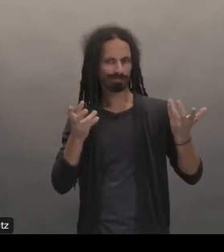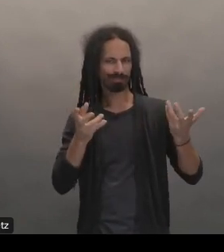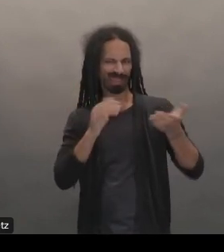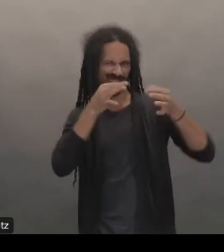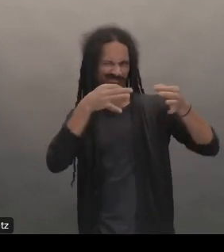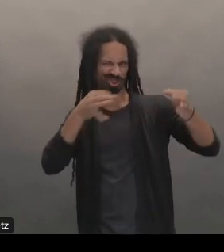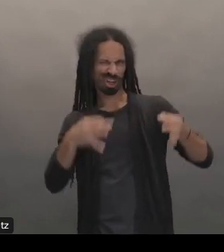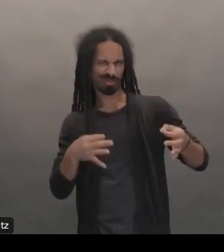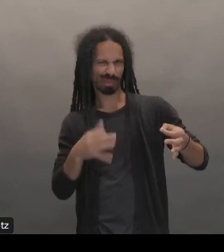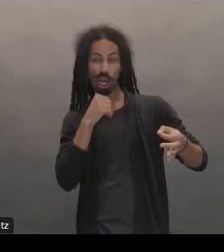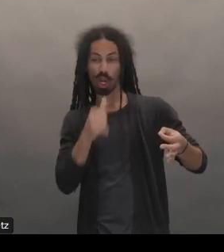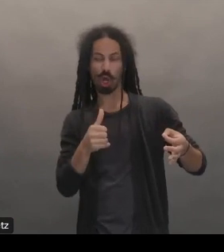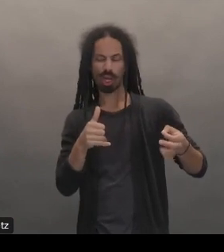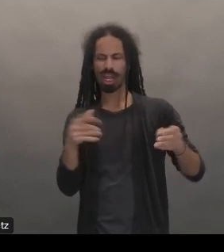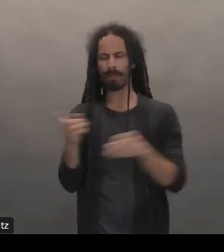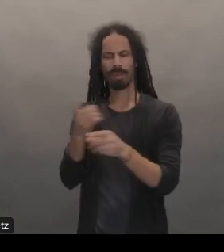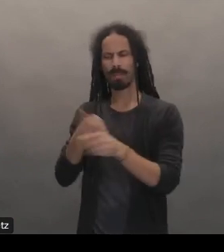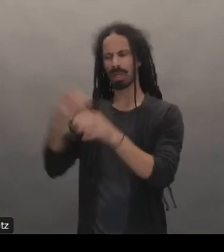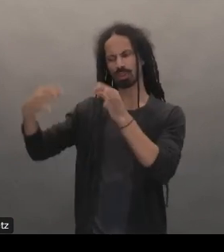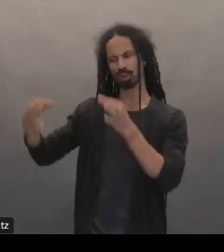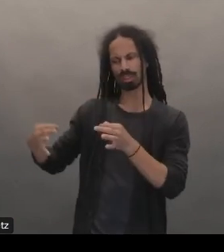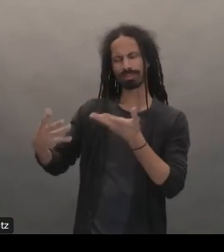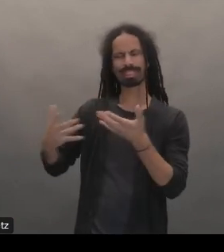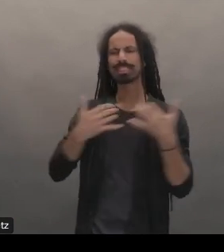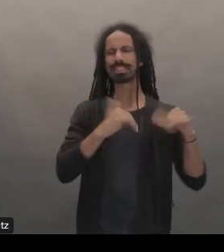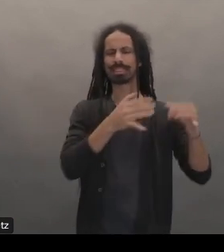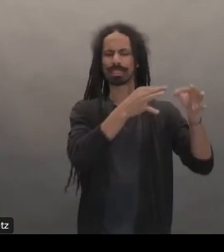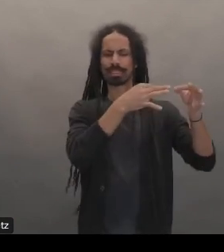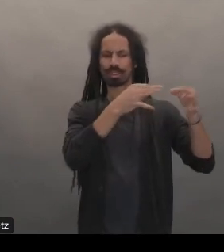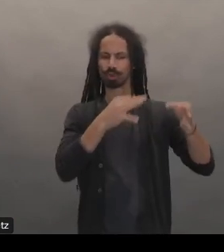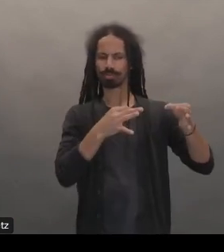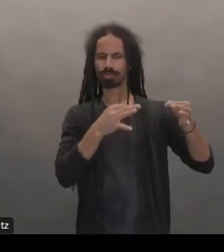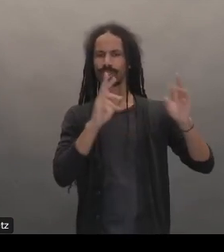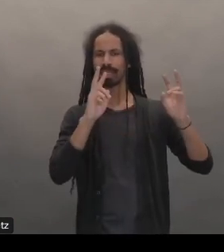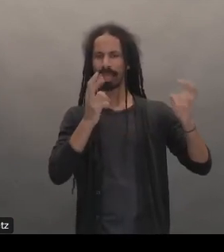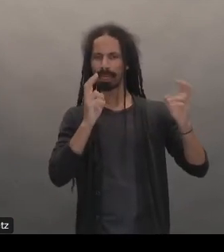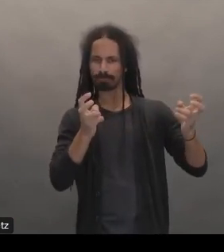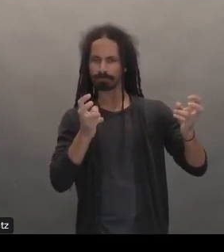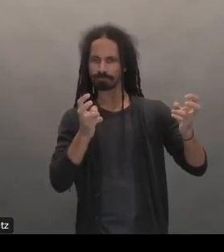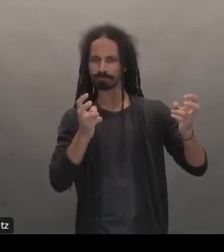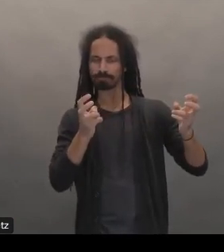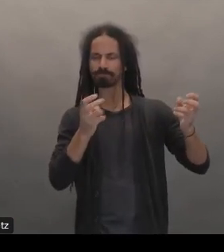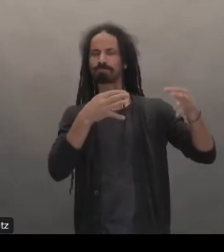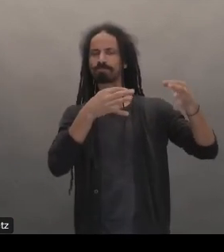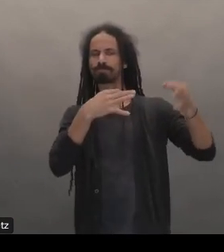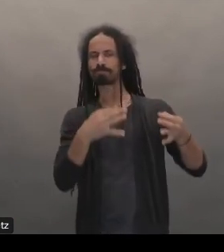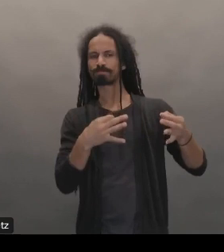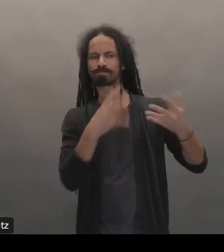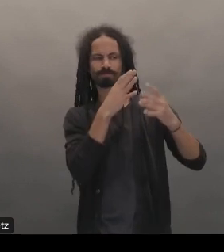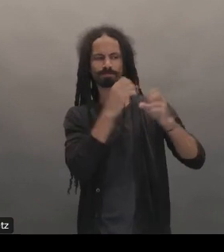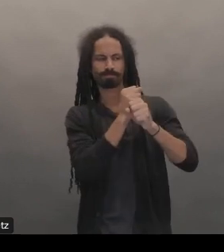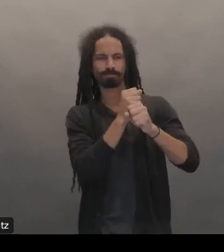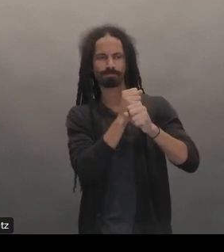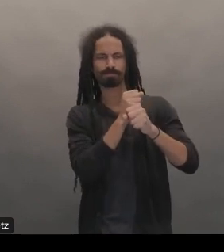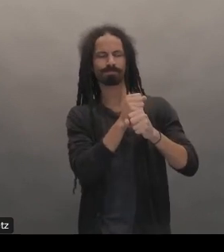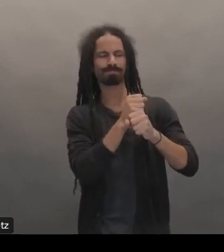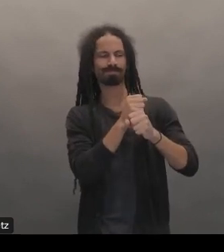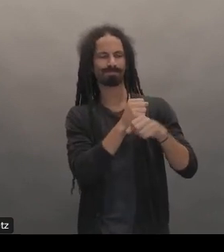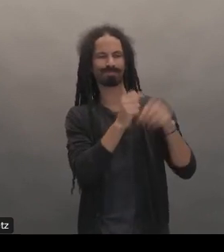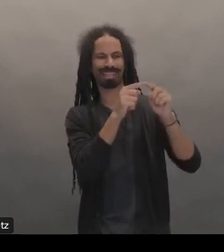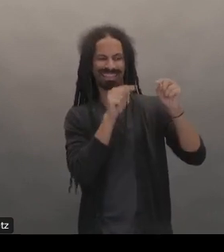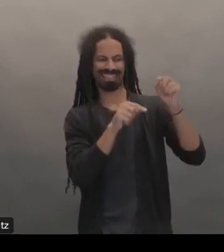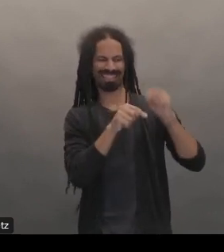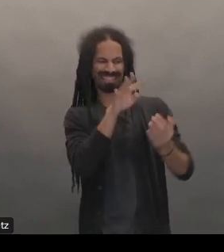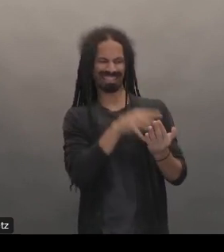not description, but it's a title that very clearly tells the reader what the information in the